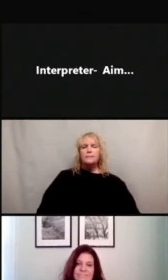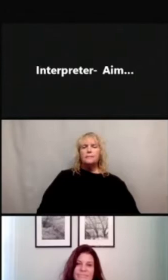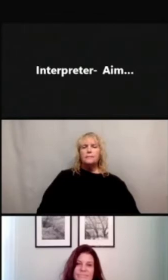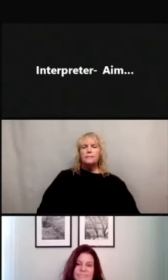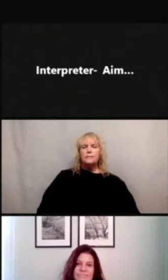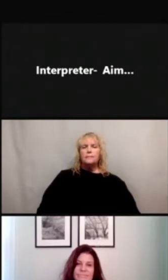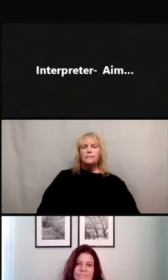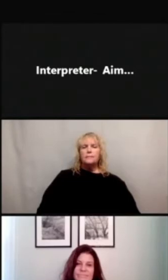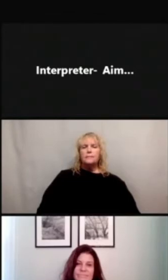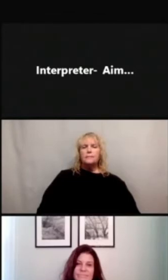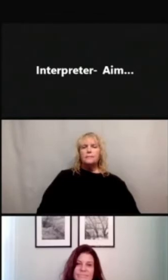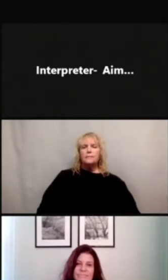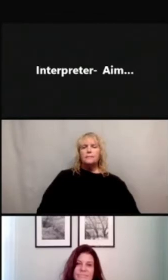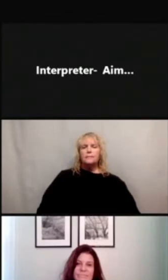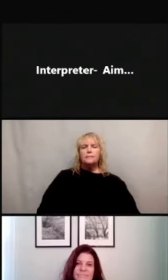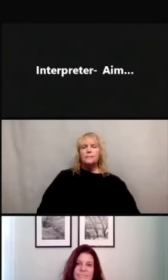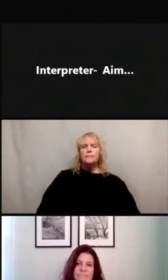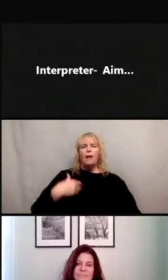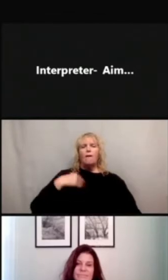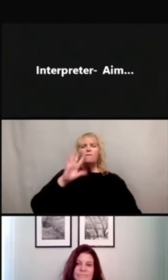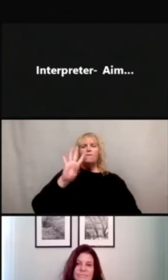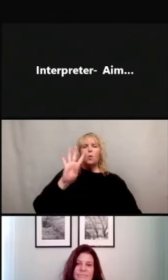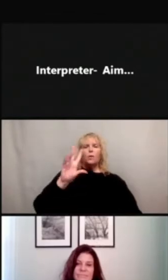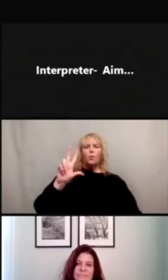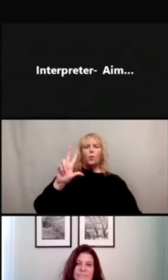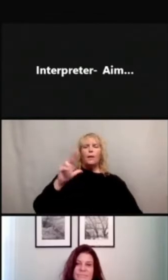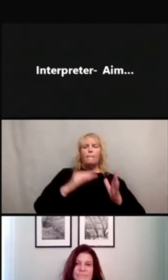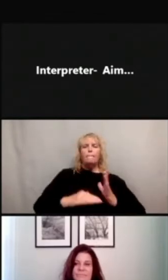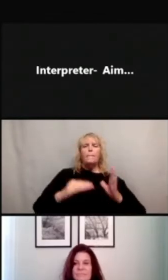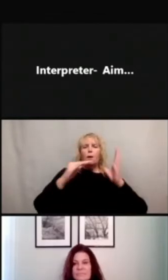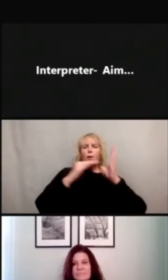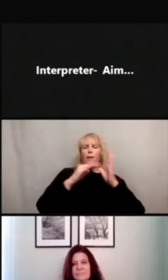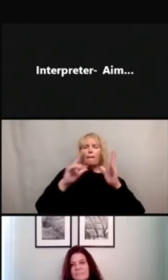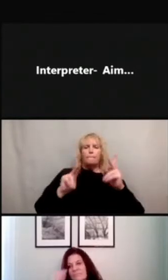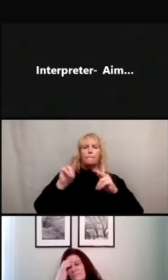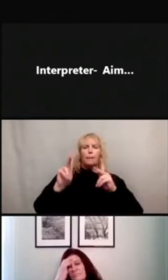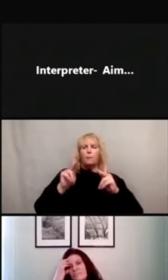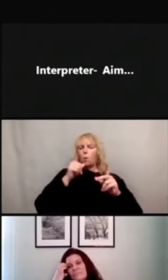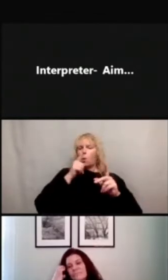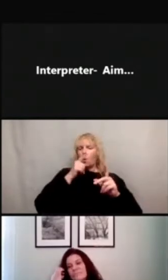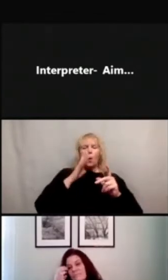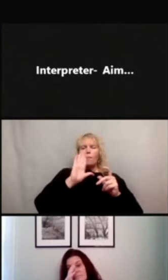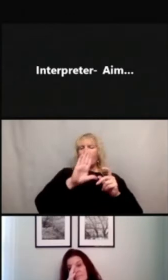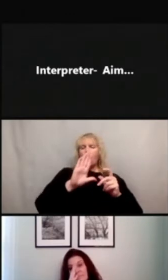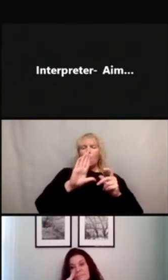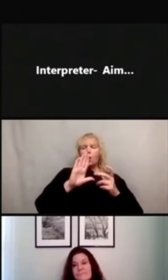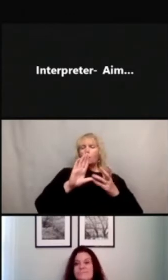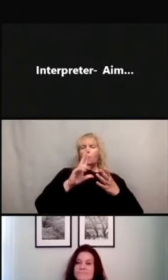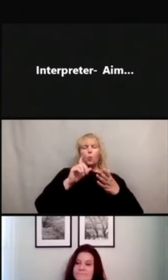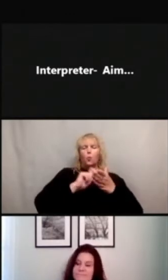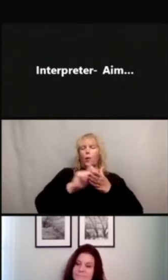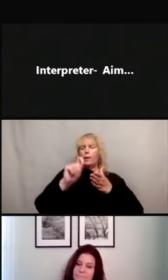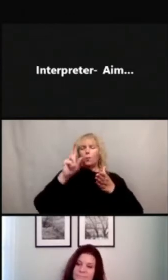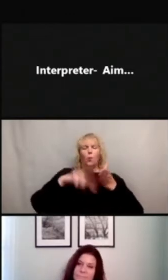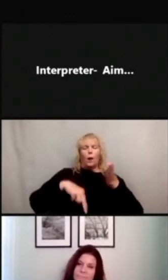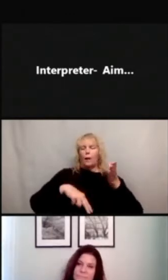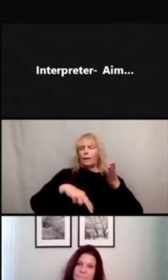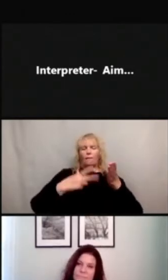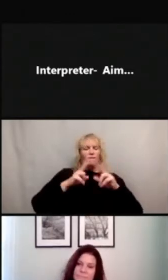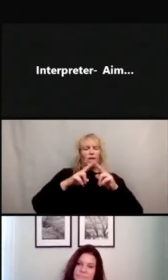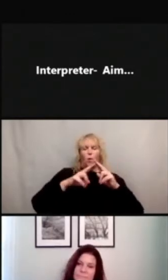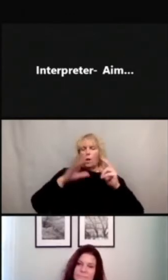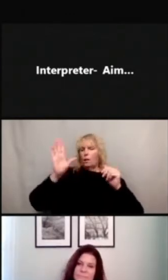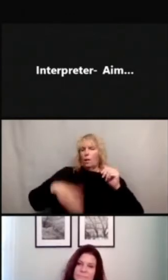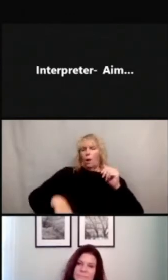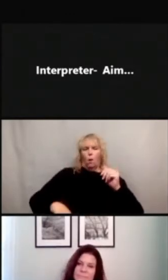So there's 43 million people, it's estimated, that have below basic literacy skills. A whole lot of folks. And I don't think